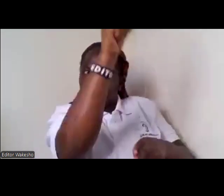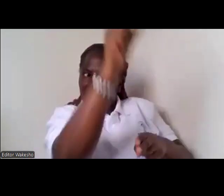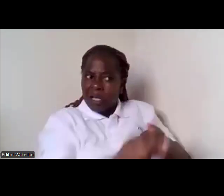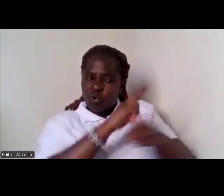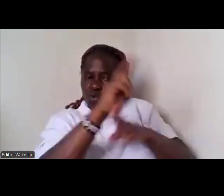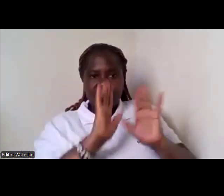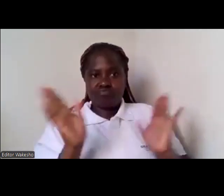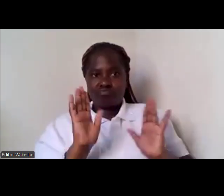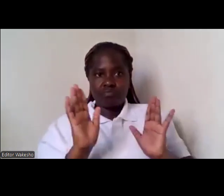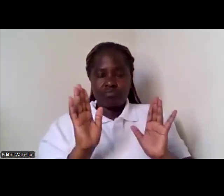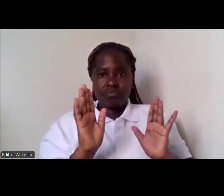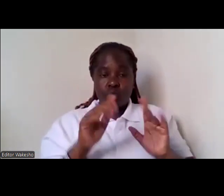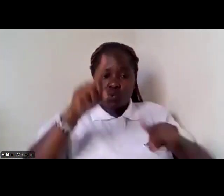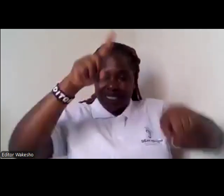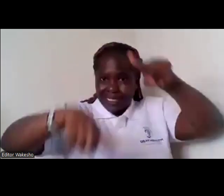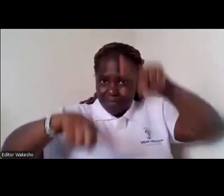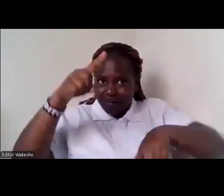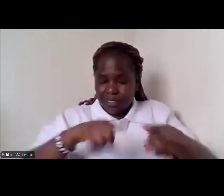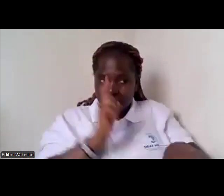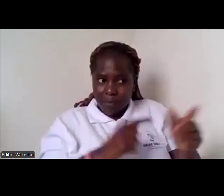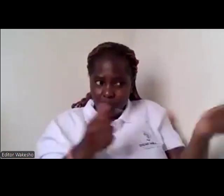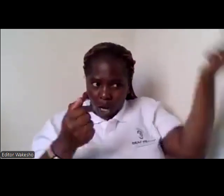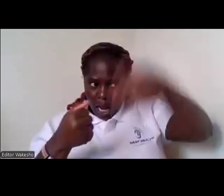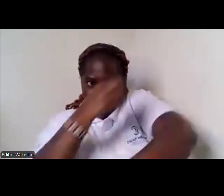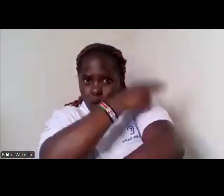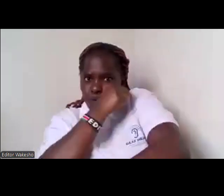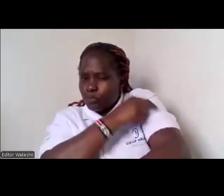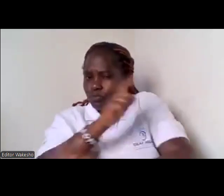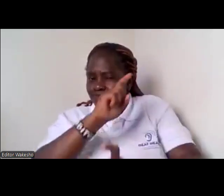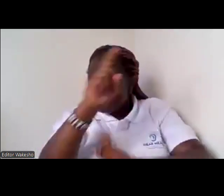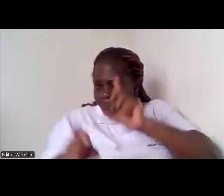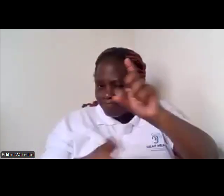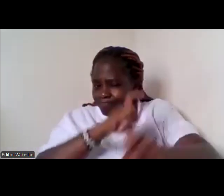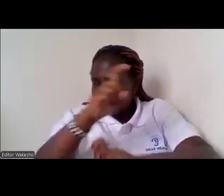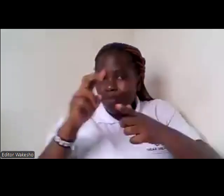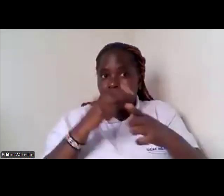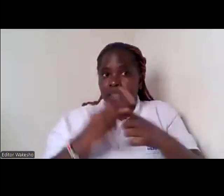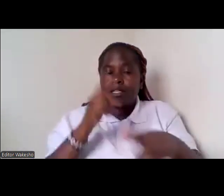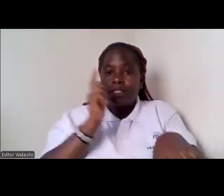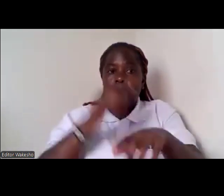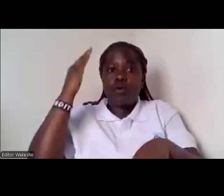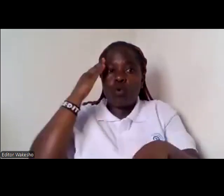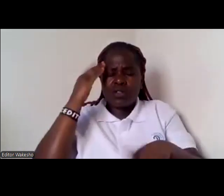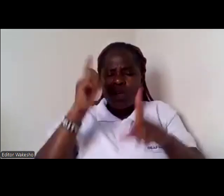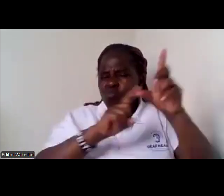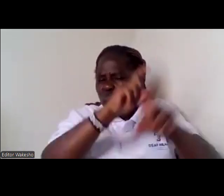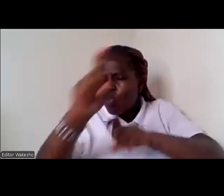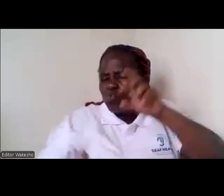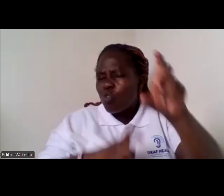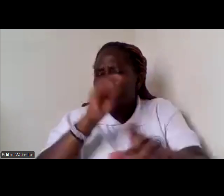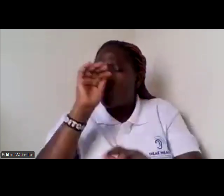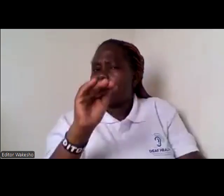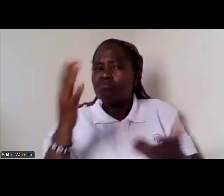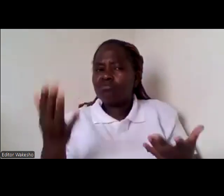use that medical eligibility criteria. So some questions that we might ask a patient is if they have ever